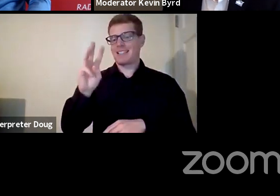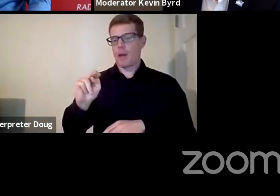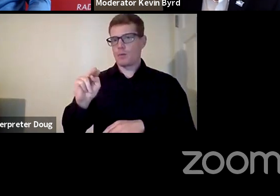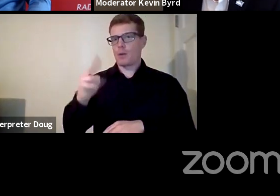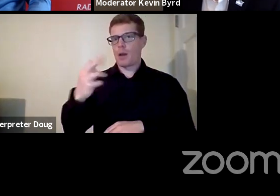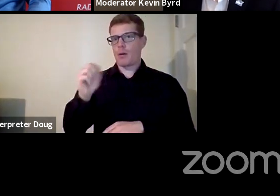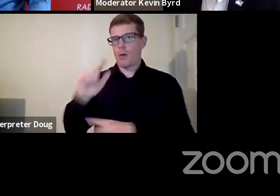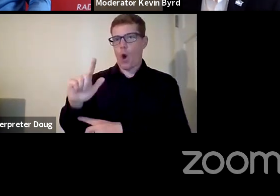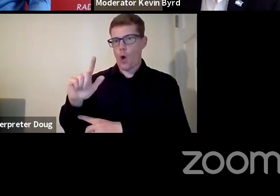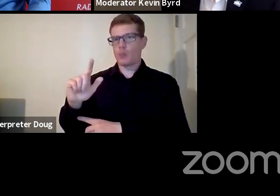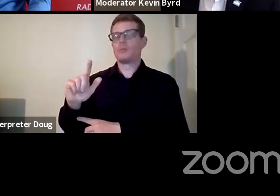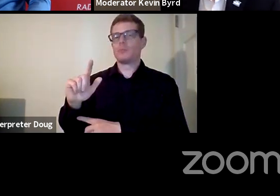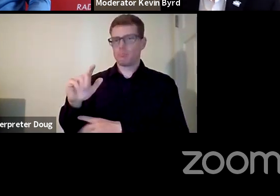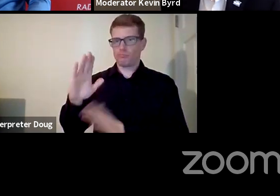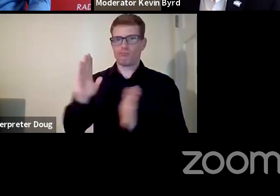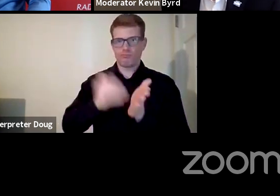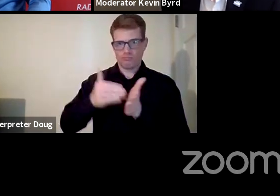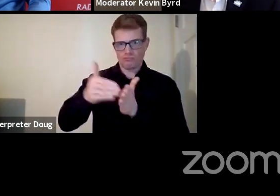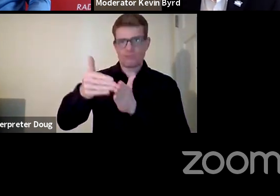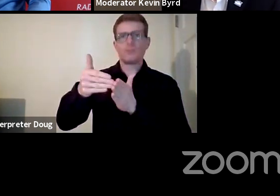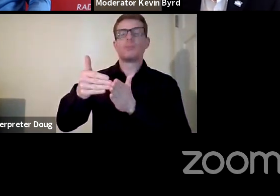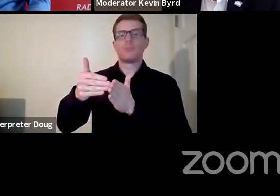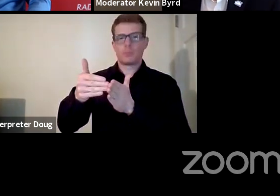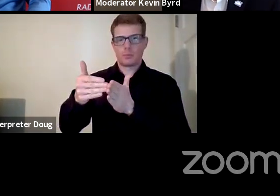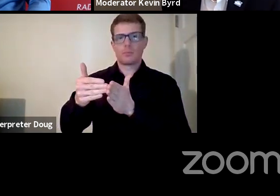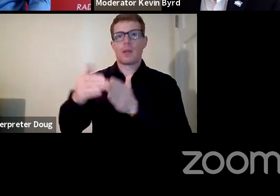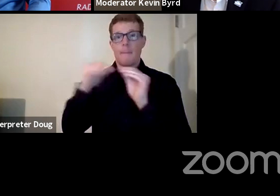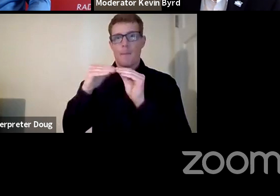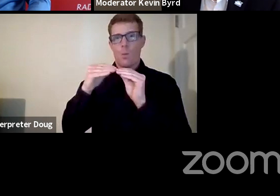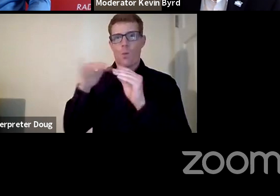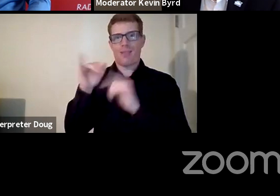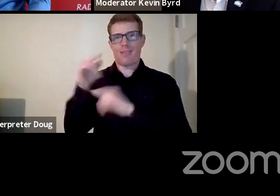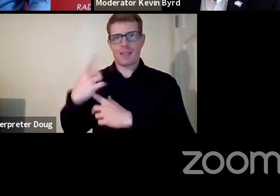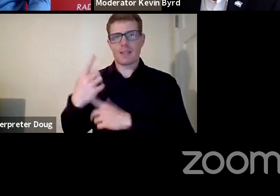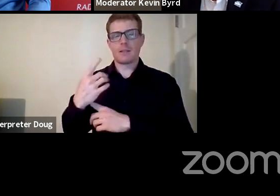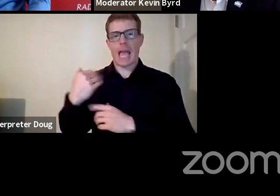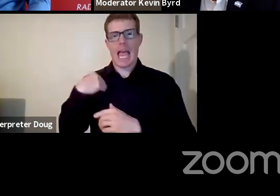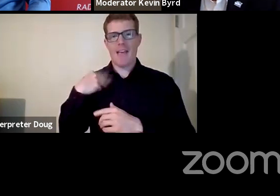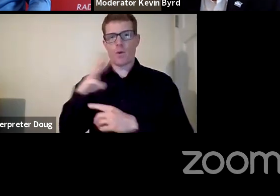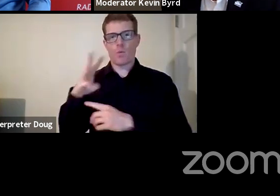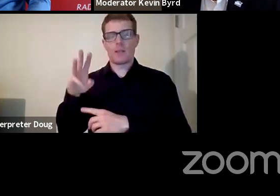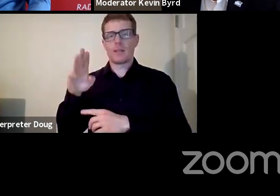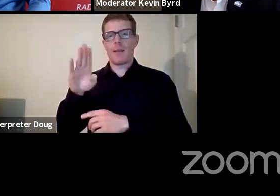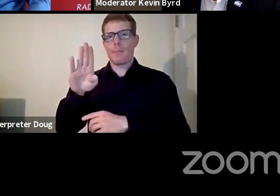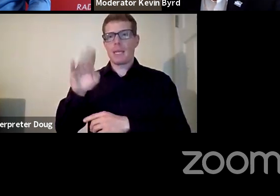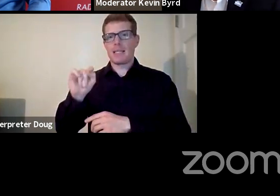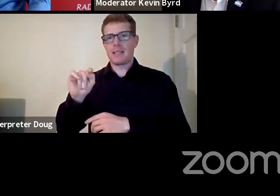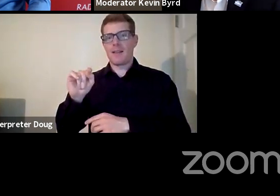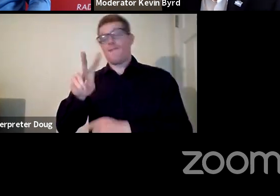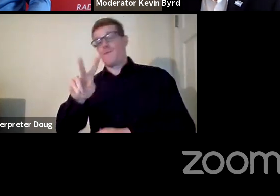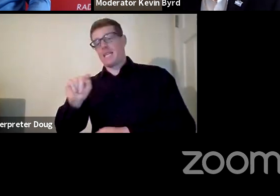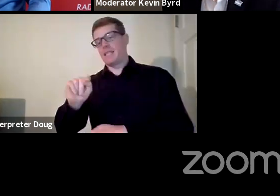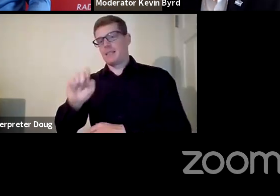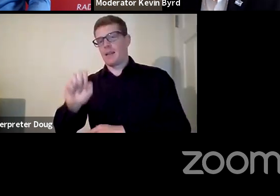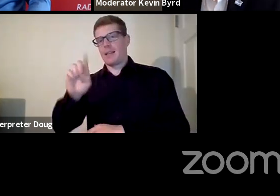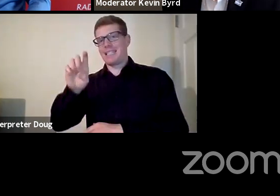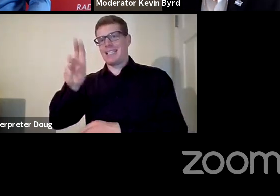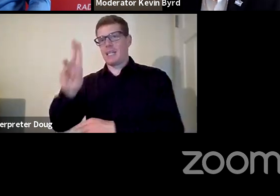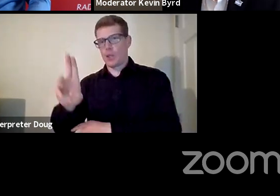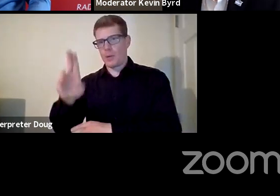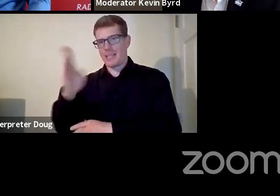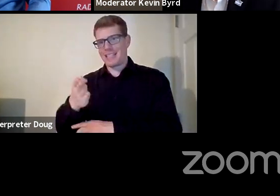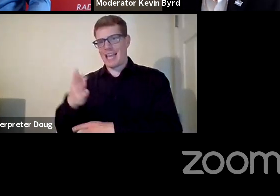to specific audiences. We have a website, vt.edu/ready, that has everything in it. So anything